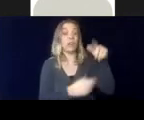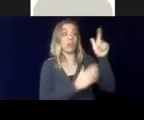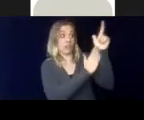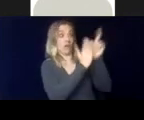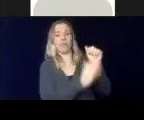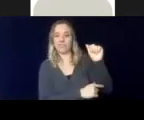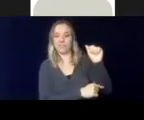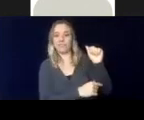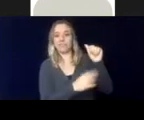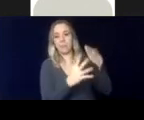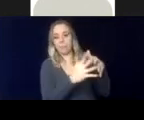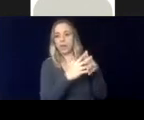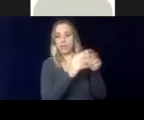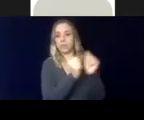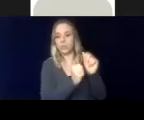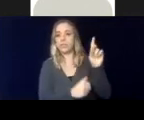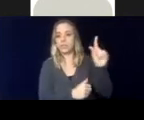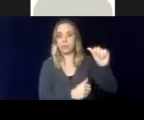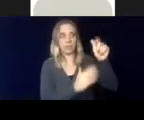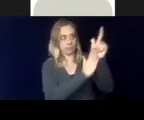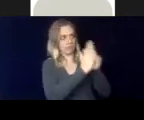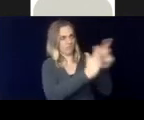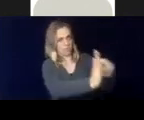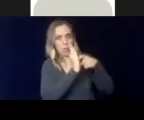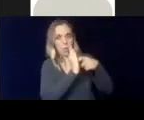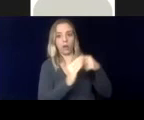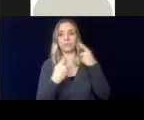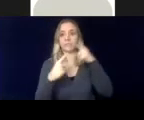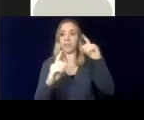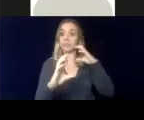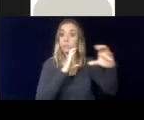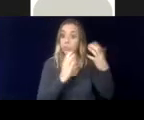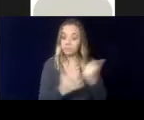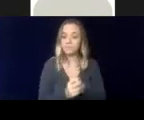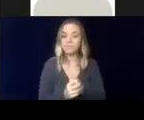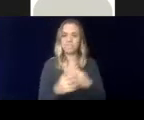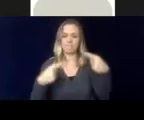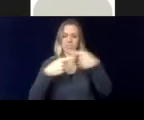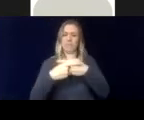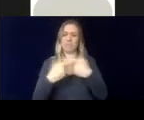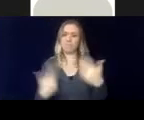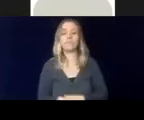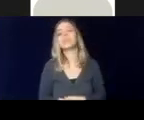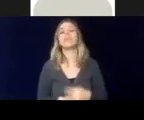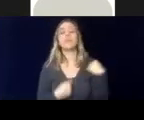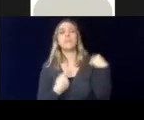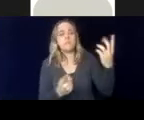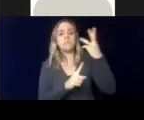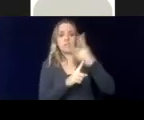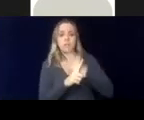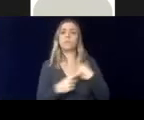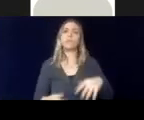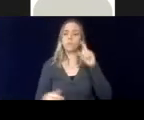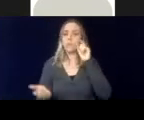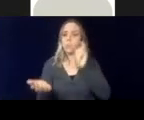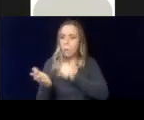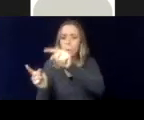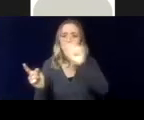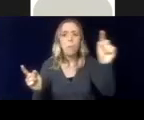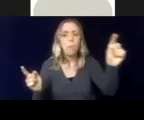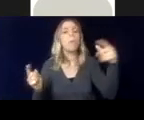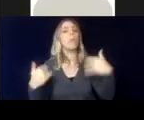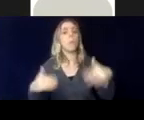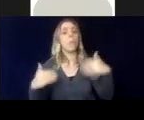with Disabilities Act. So what we have seen over the past 6+ months is a widespread breakdown in communication